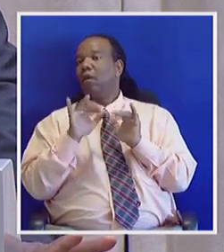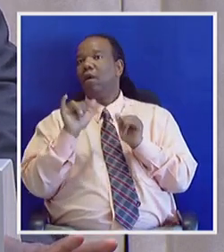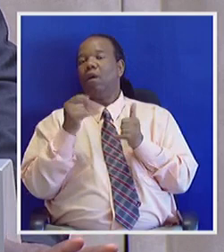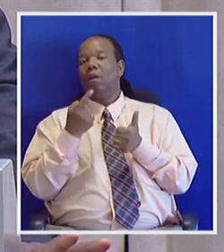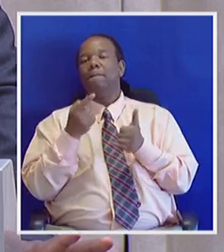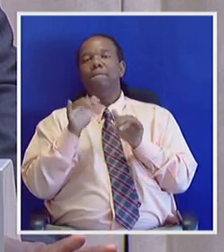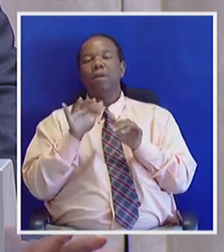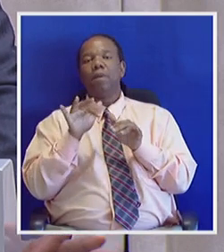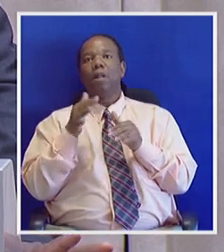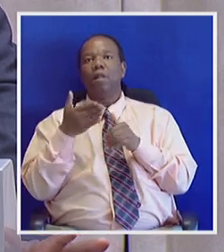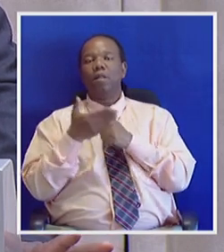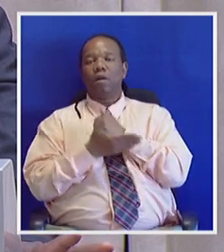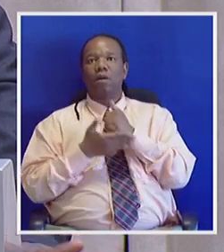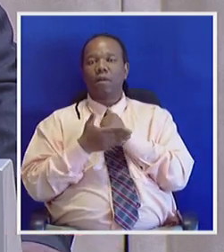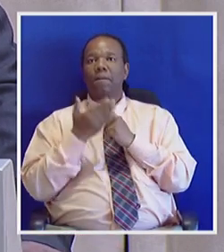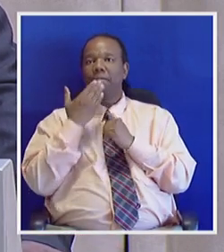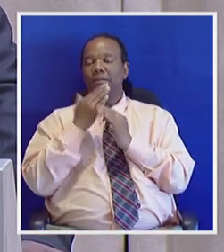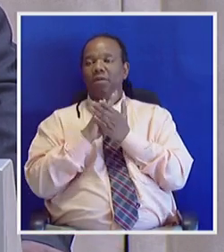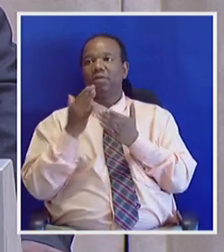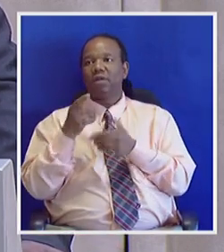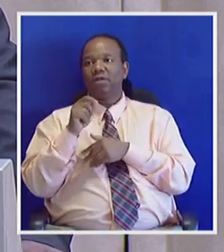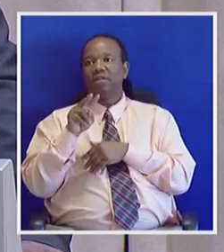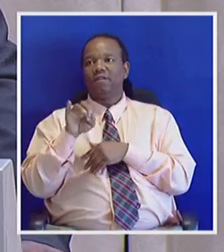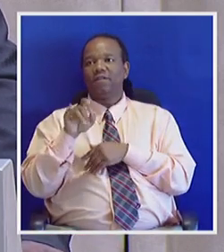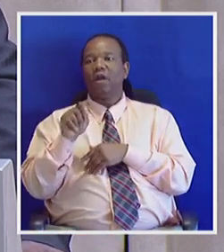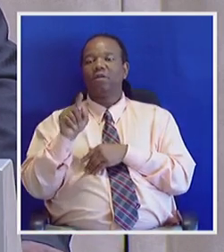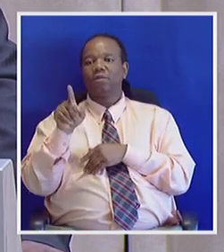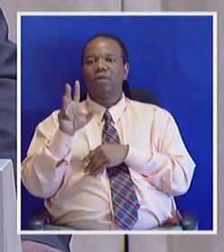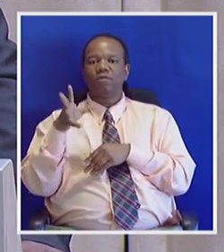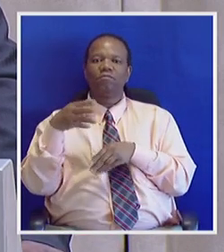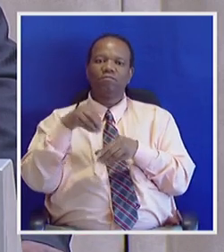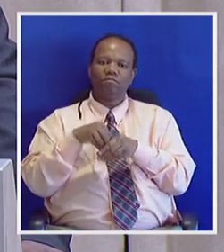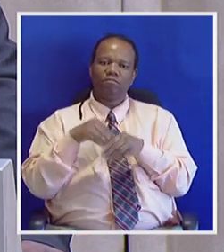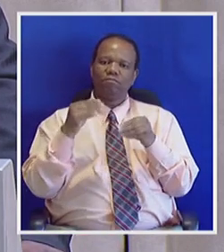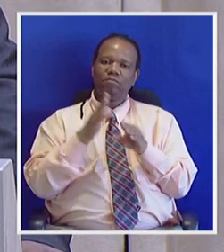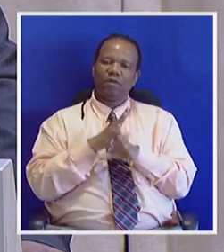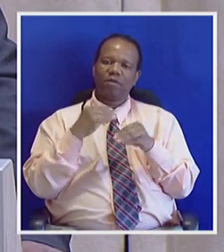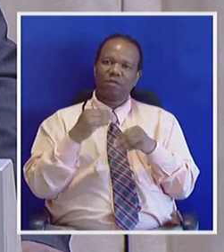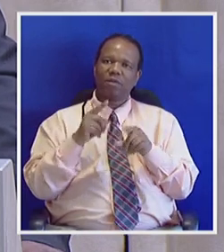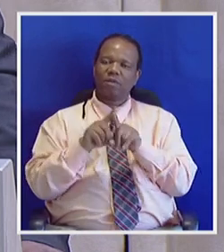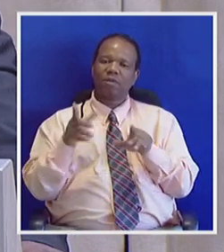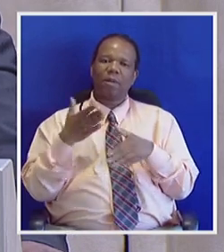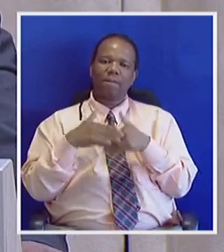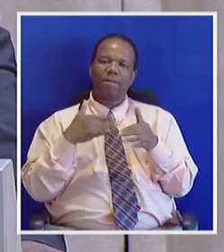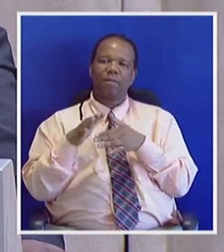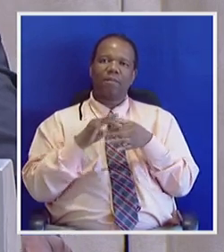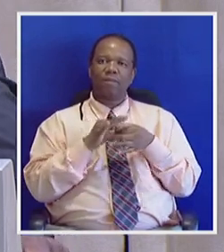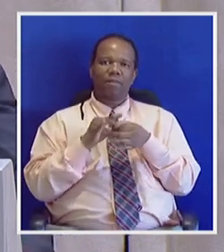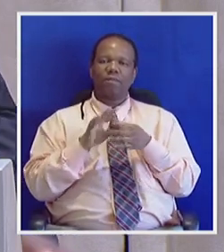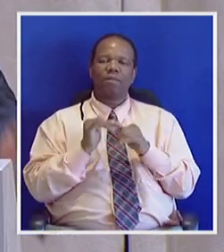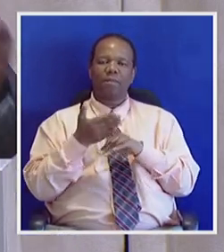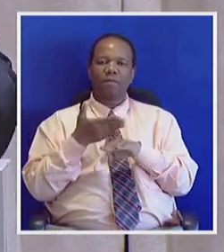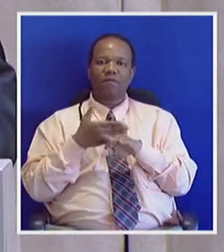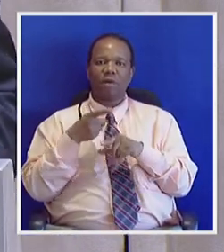get our TVET colleges to be adopted and to encourage that close relationships. And may I say, as I